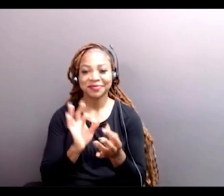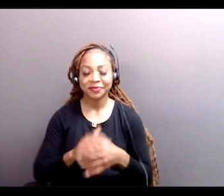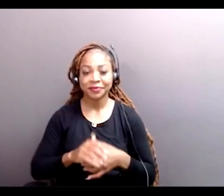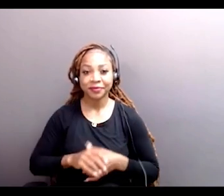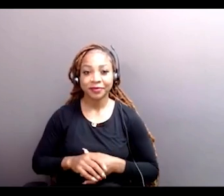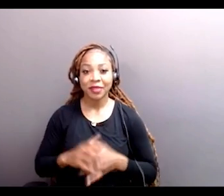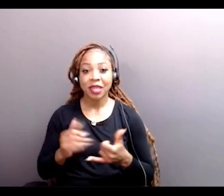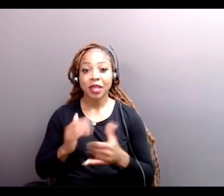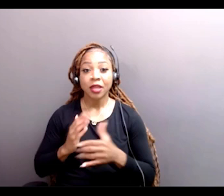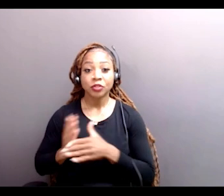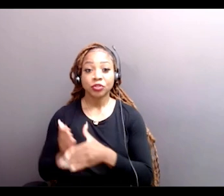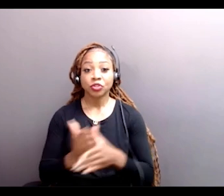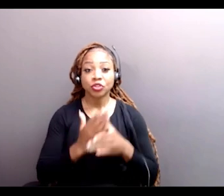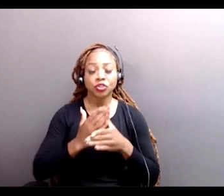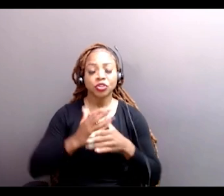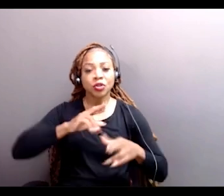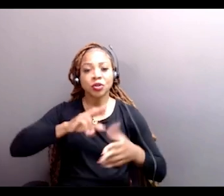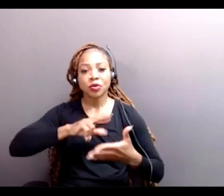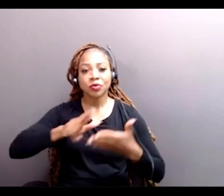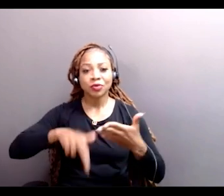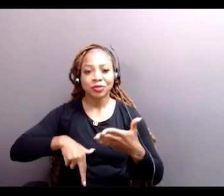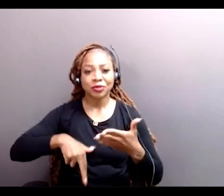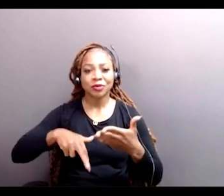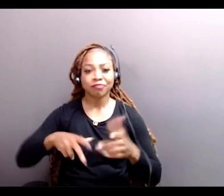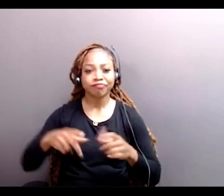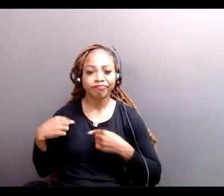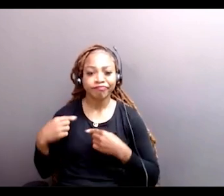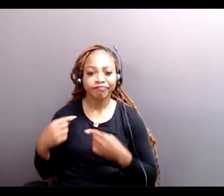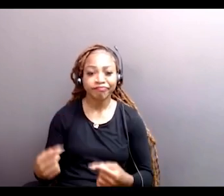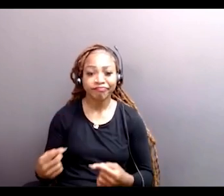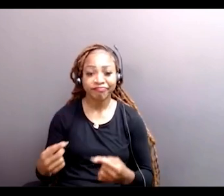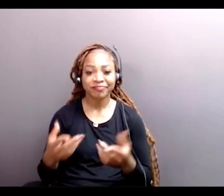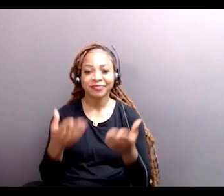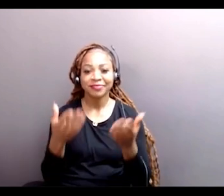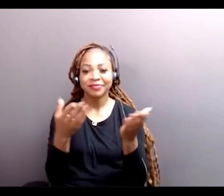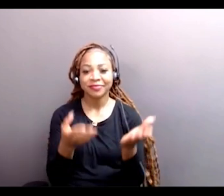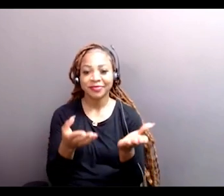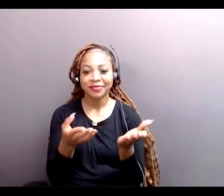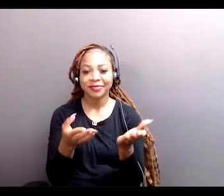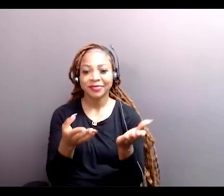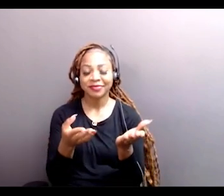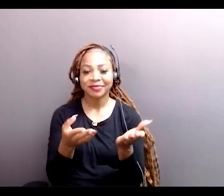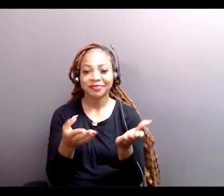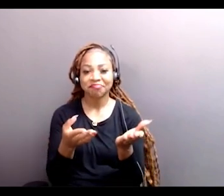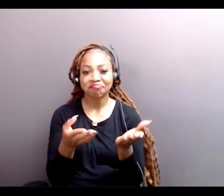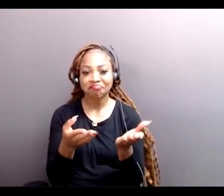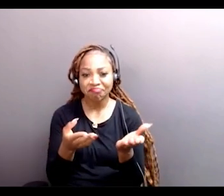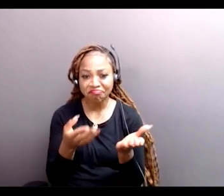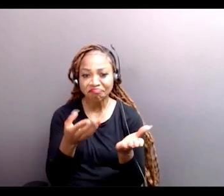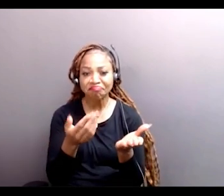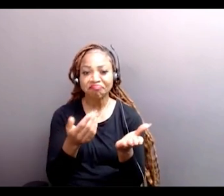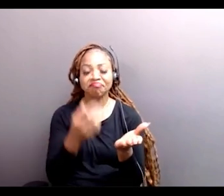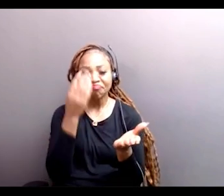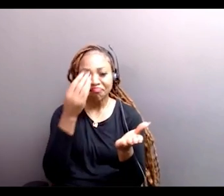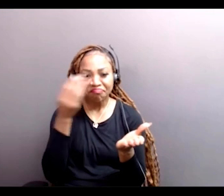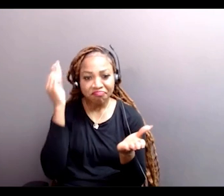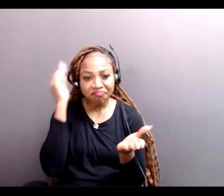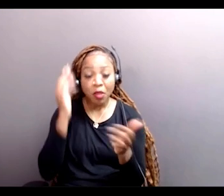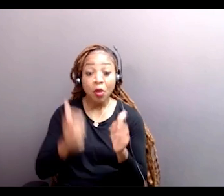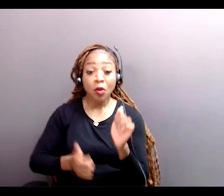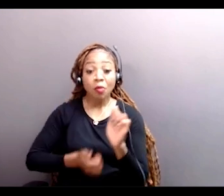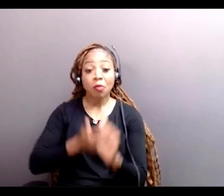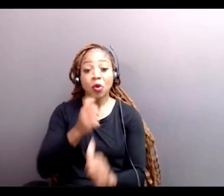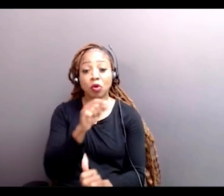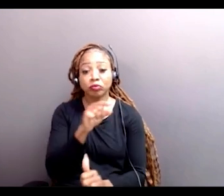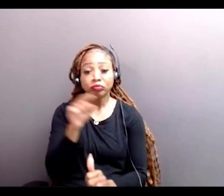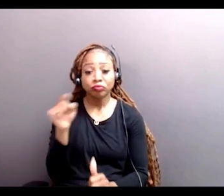perfect. Let's share the responses so far. We're sharing the results. So this is good to know. Majority of